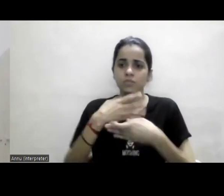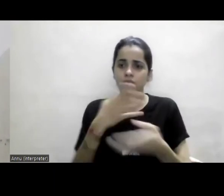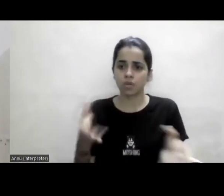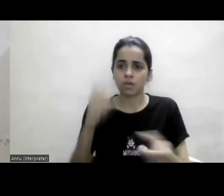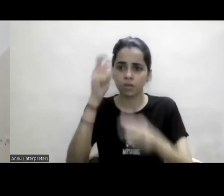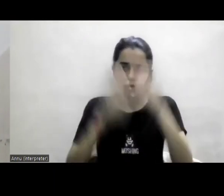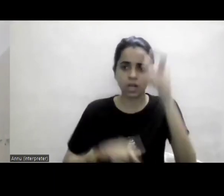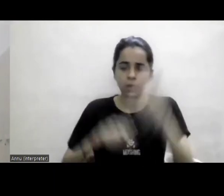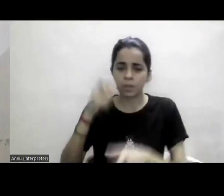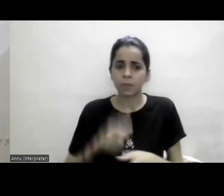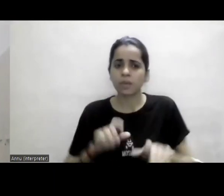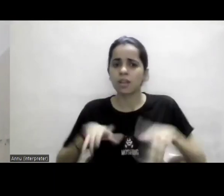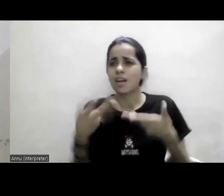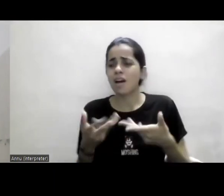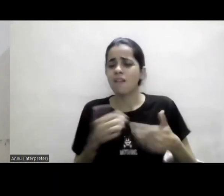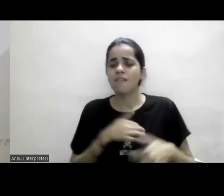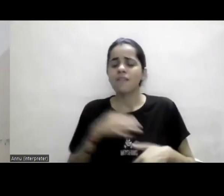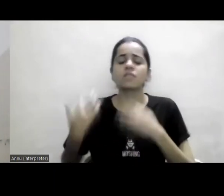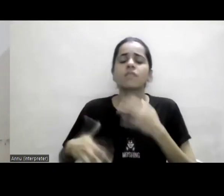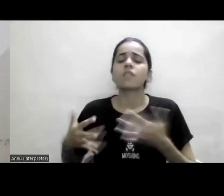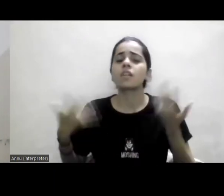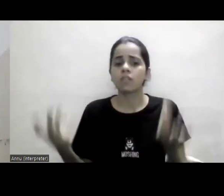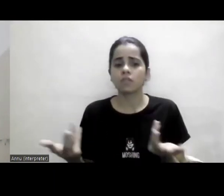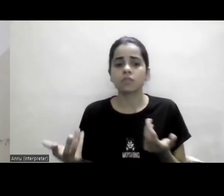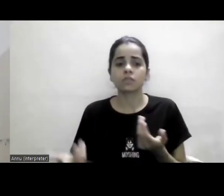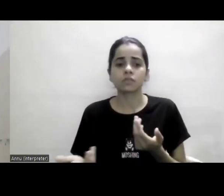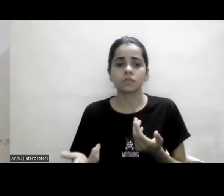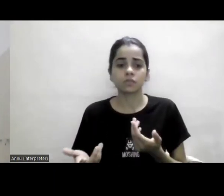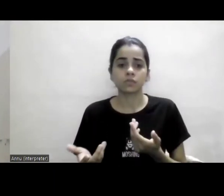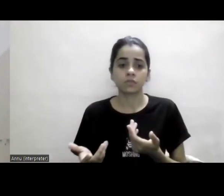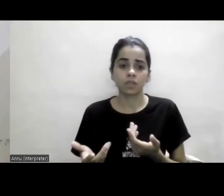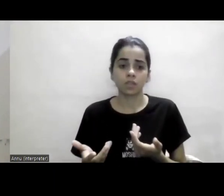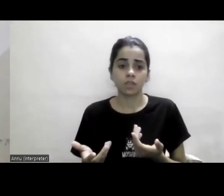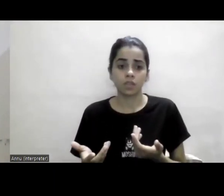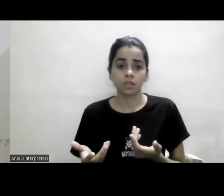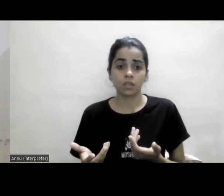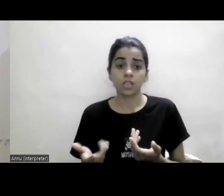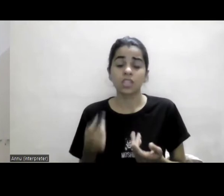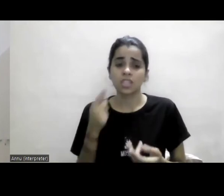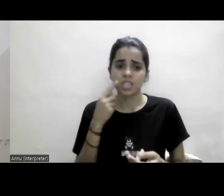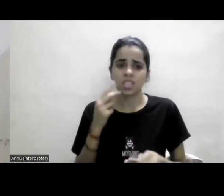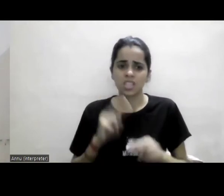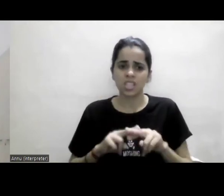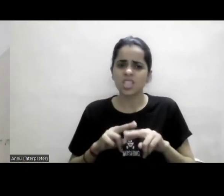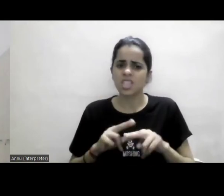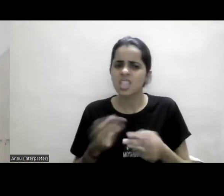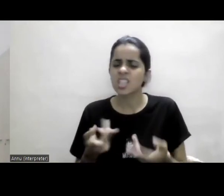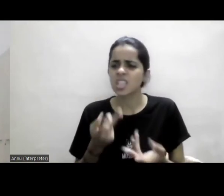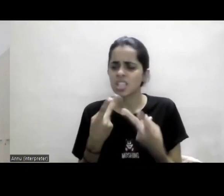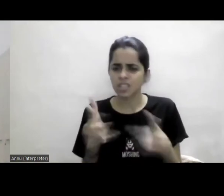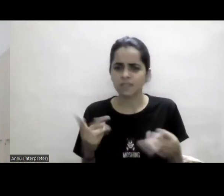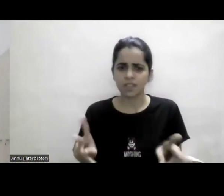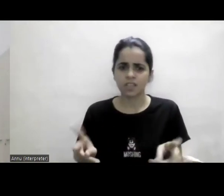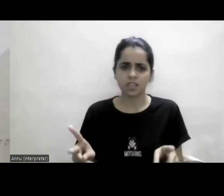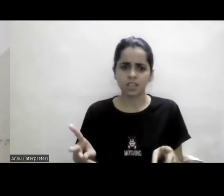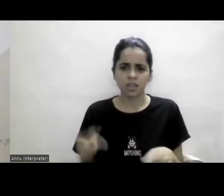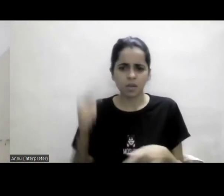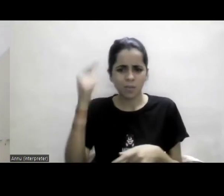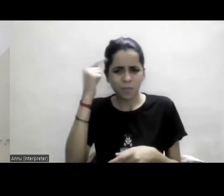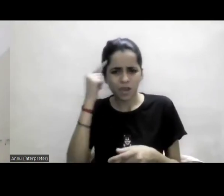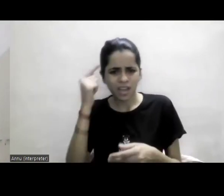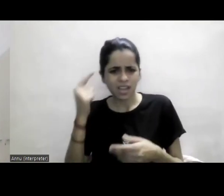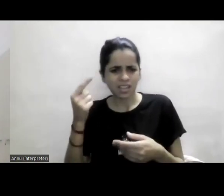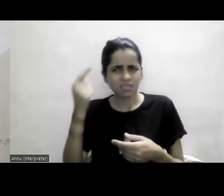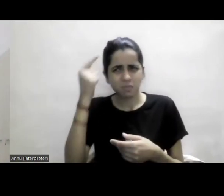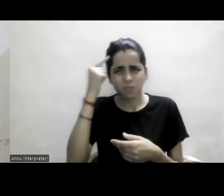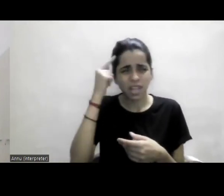talk about, what is it? And is it something different? Are your, you know, do you feel your mind is behaving